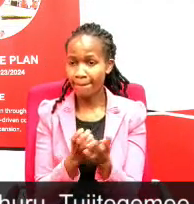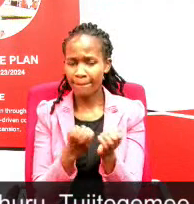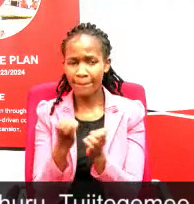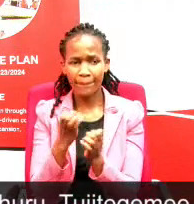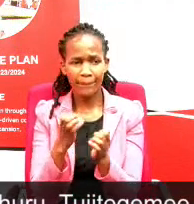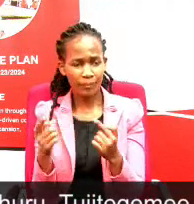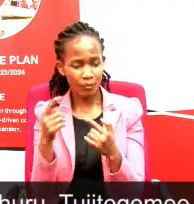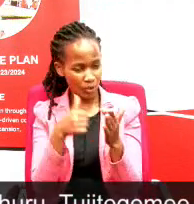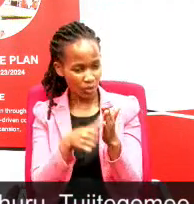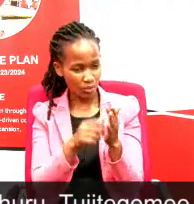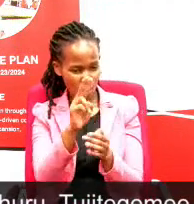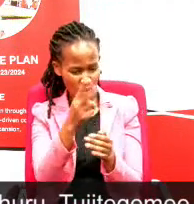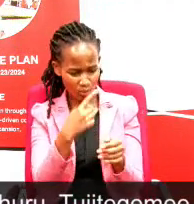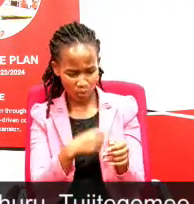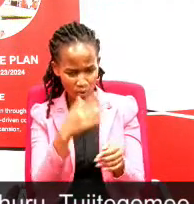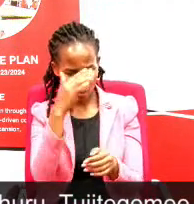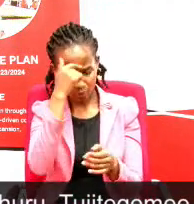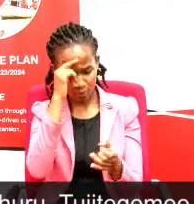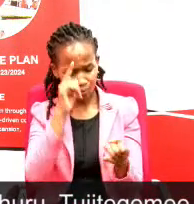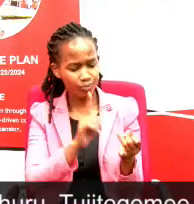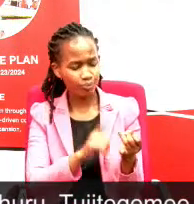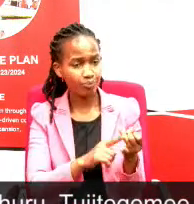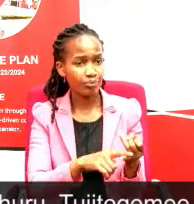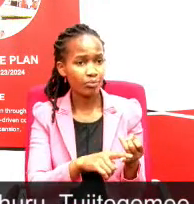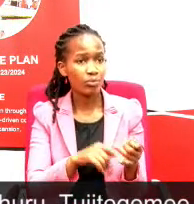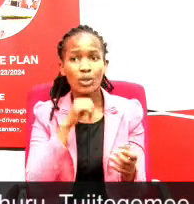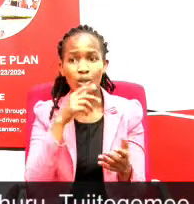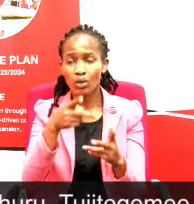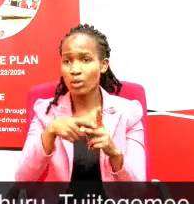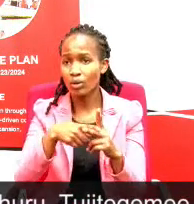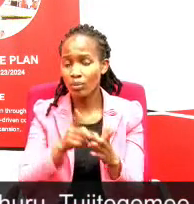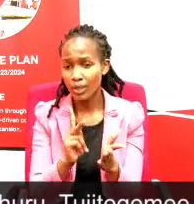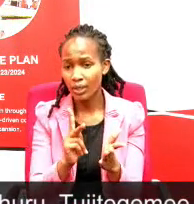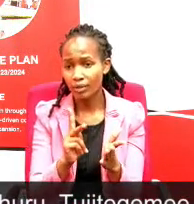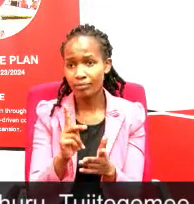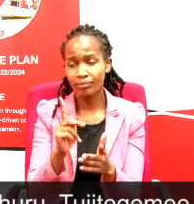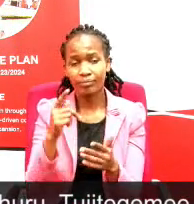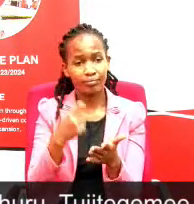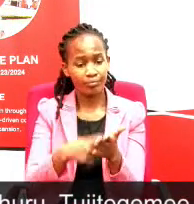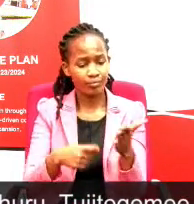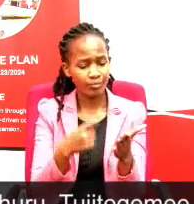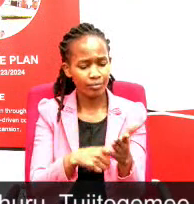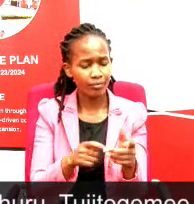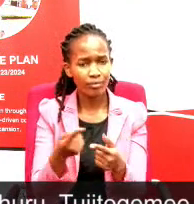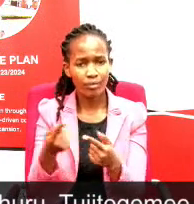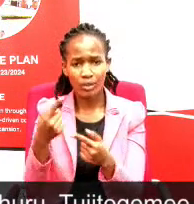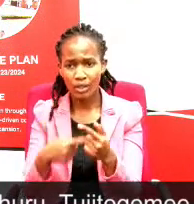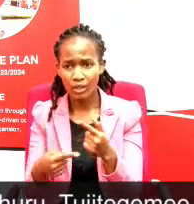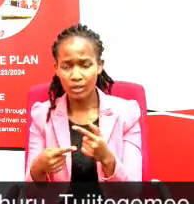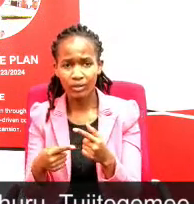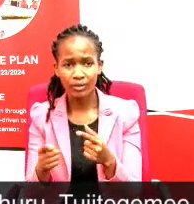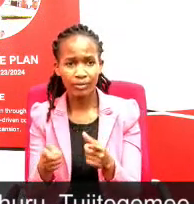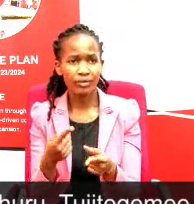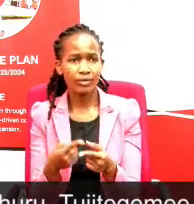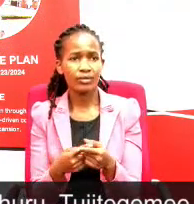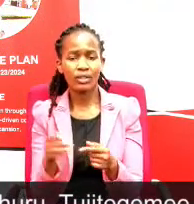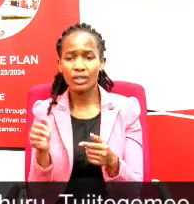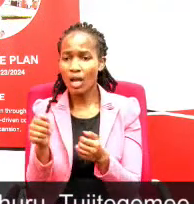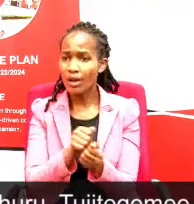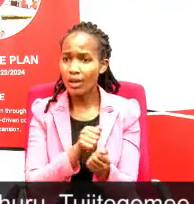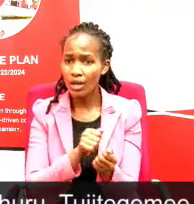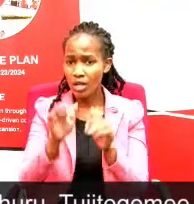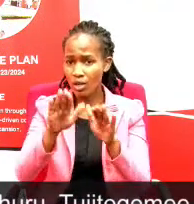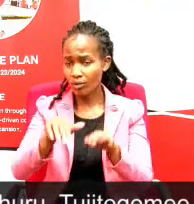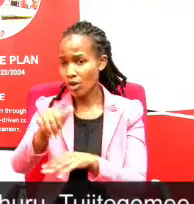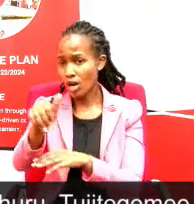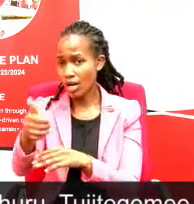twice. Once, at the beginning, they don't pay the tax when they come in, and then 2, they come and distort the markets for